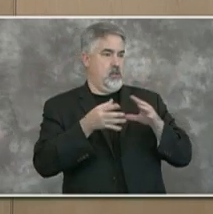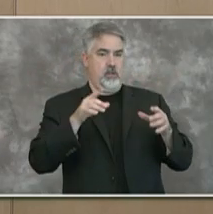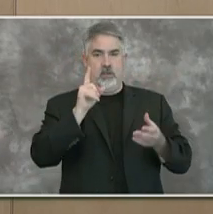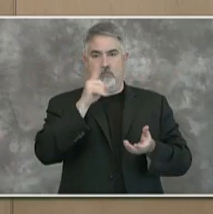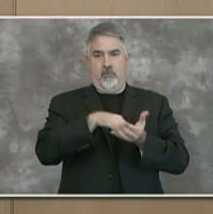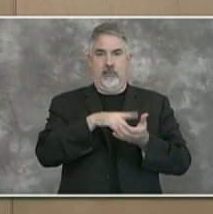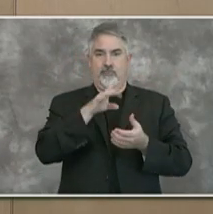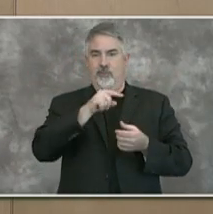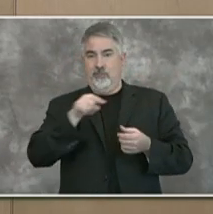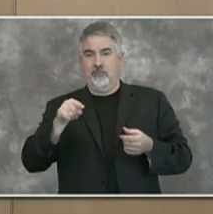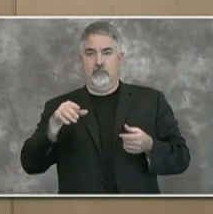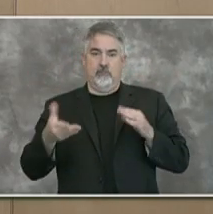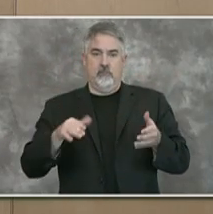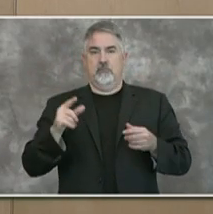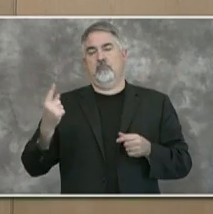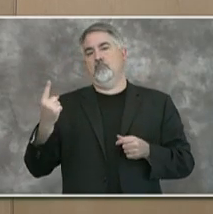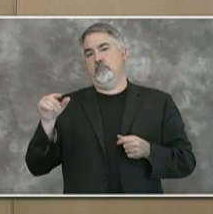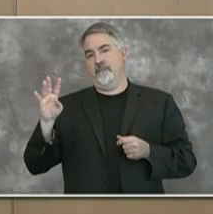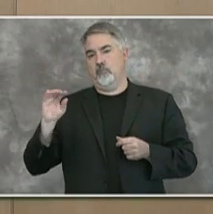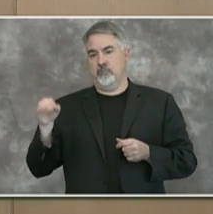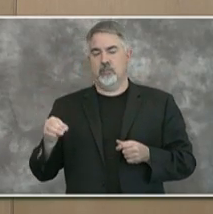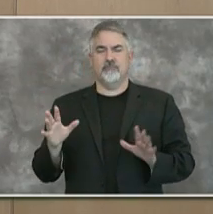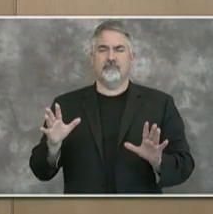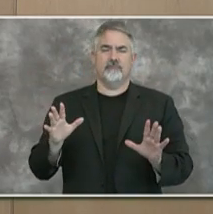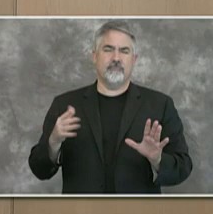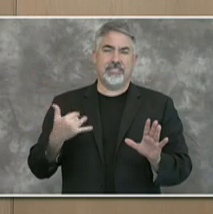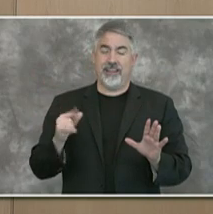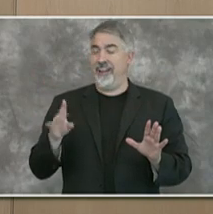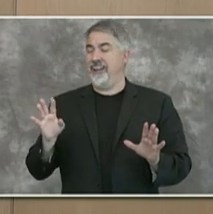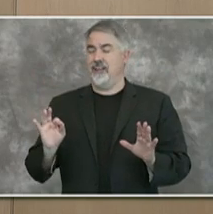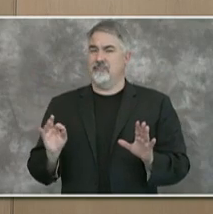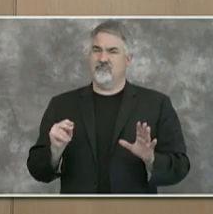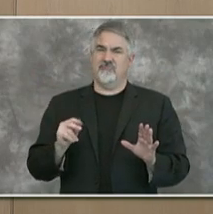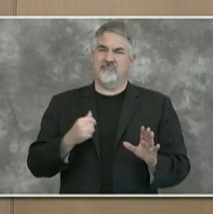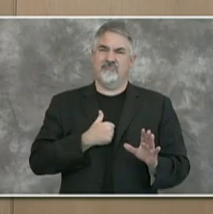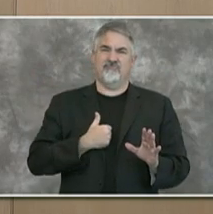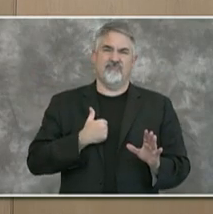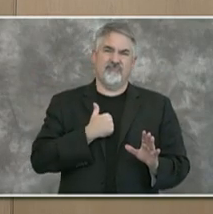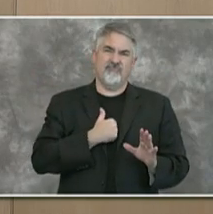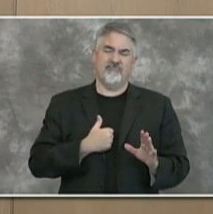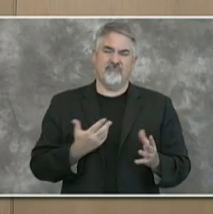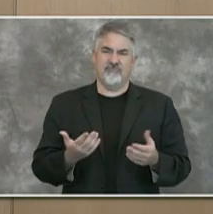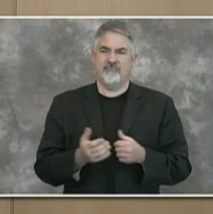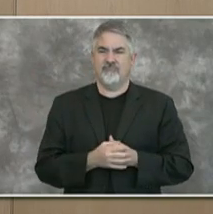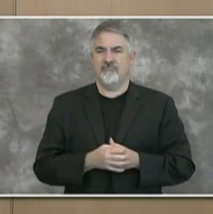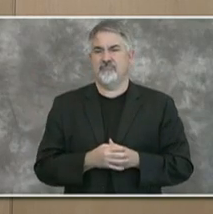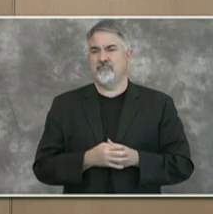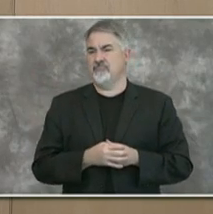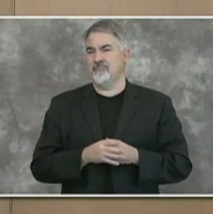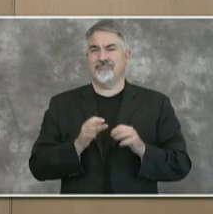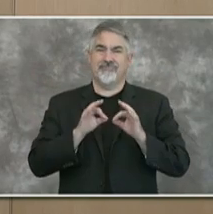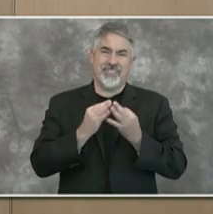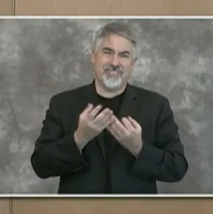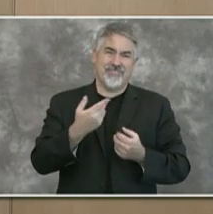Our sincere sympathies once again goes out to the families and the friends of the most